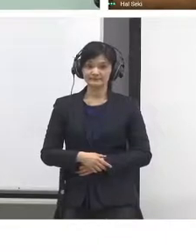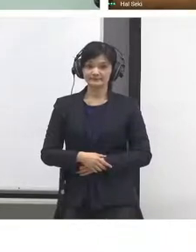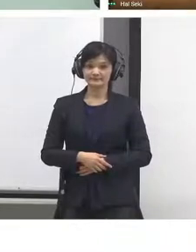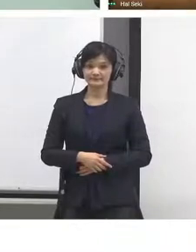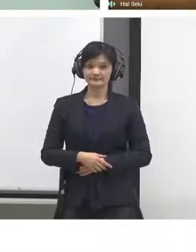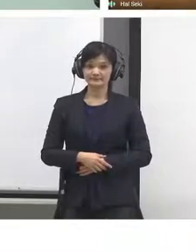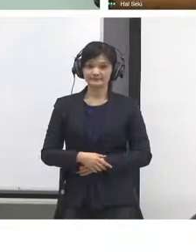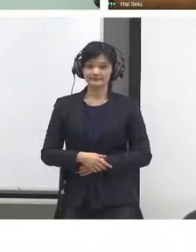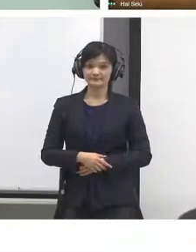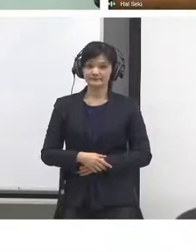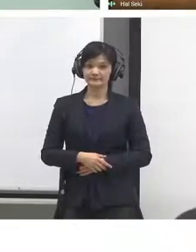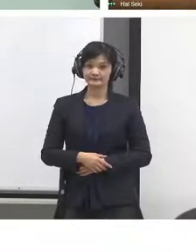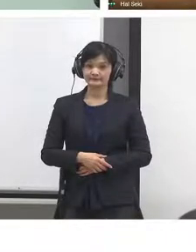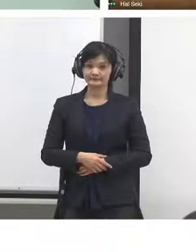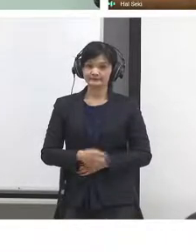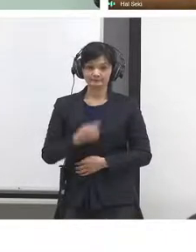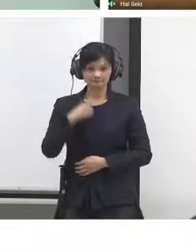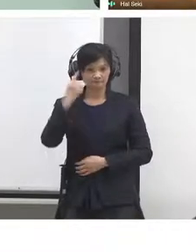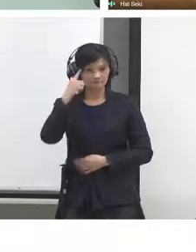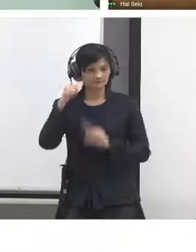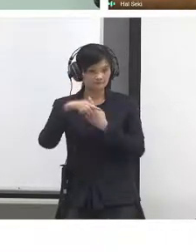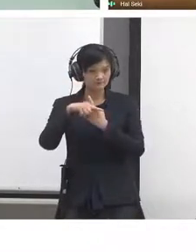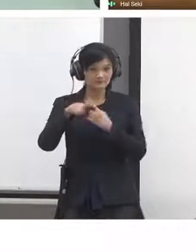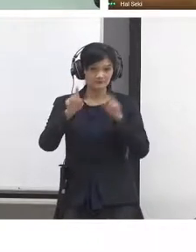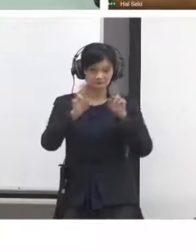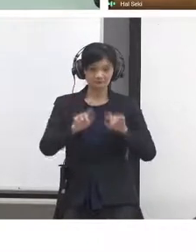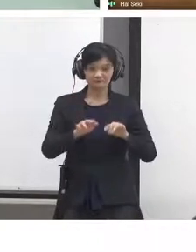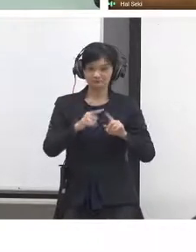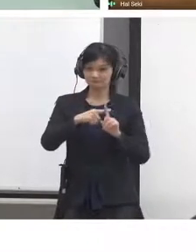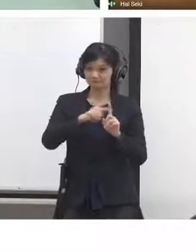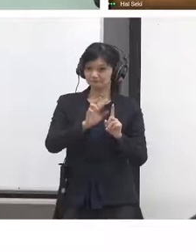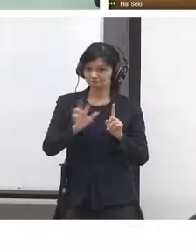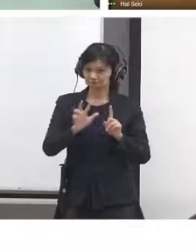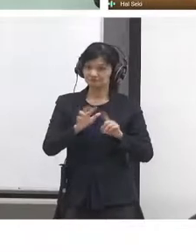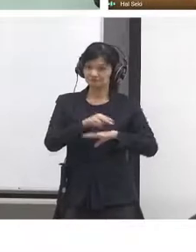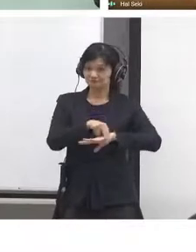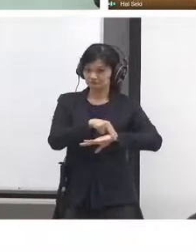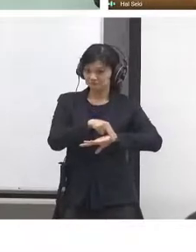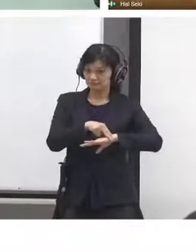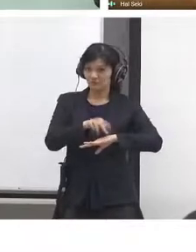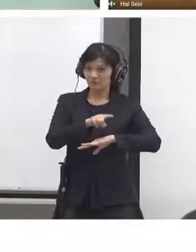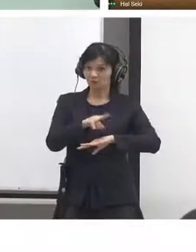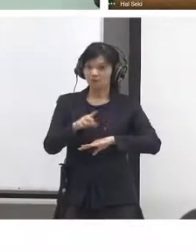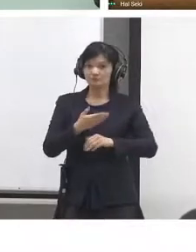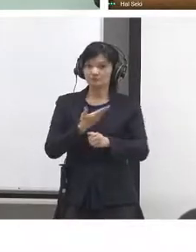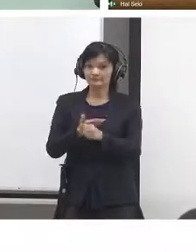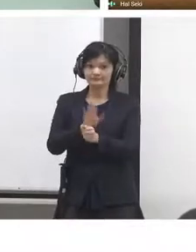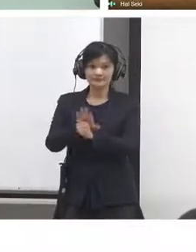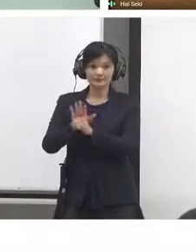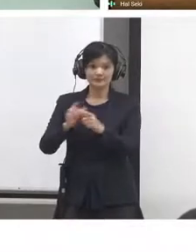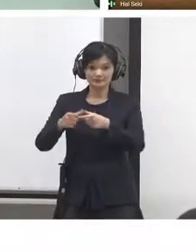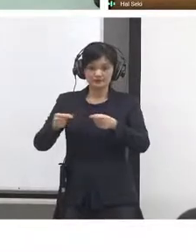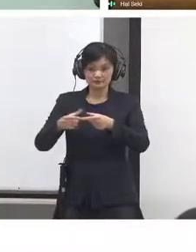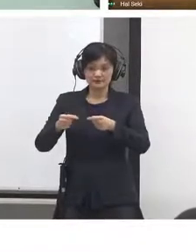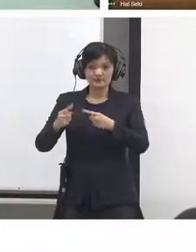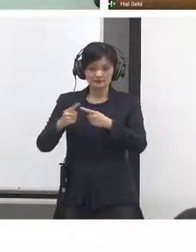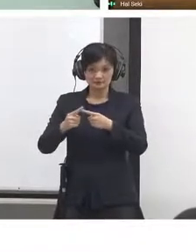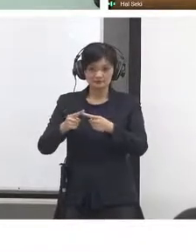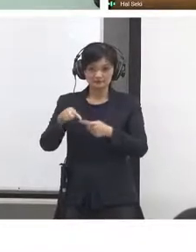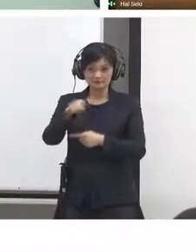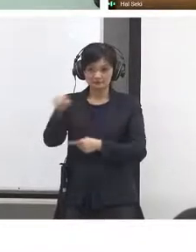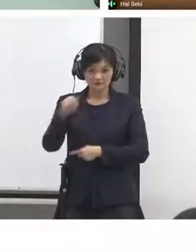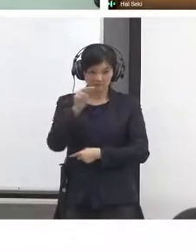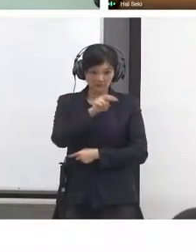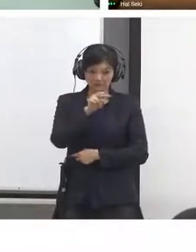they thought maybe we can join. And we, as Mami-san, we had a